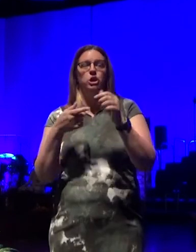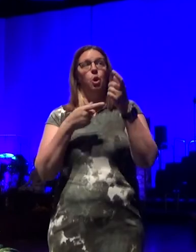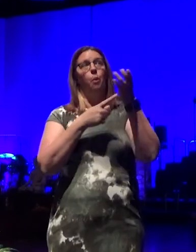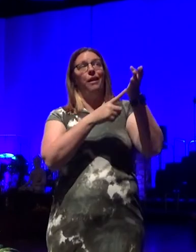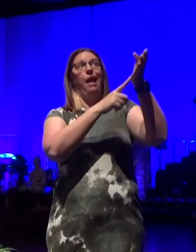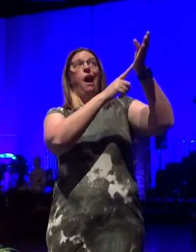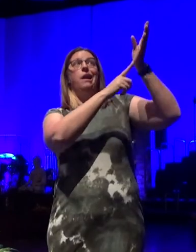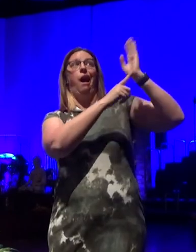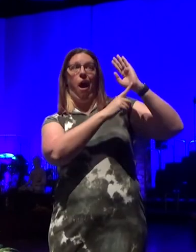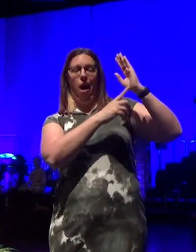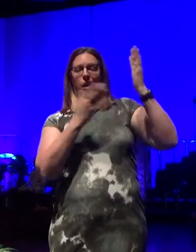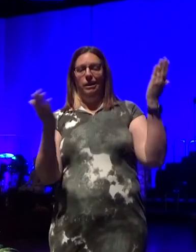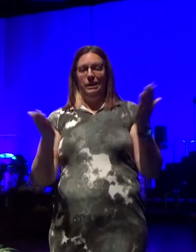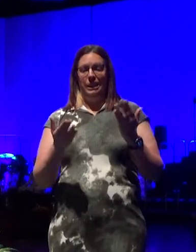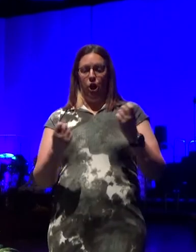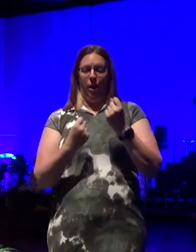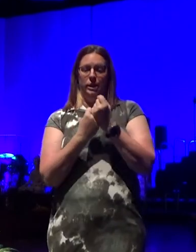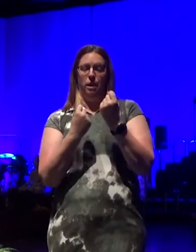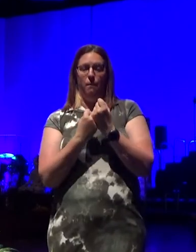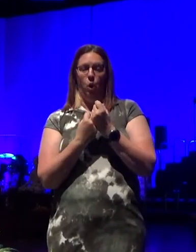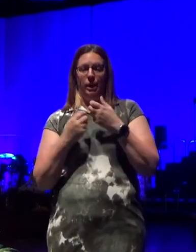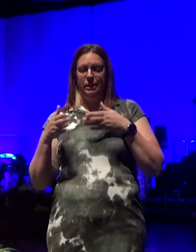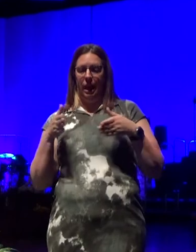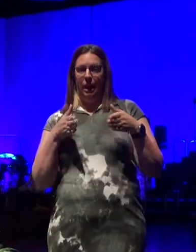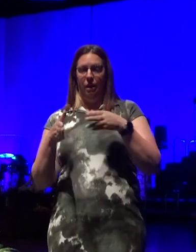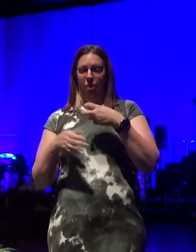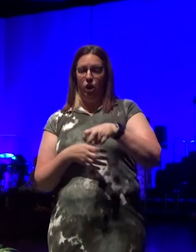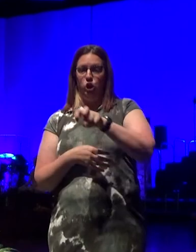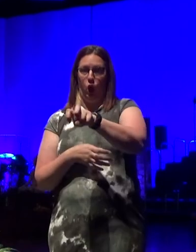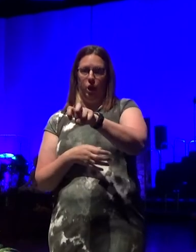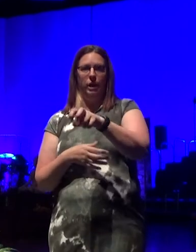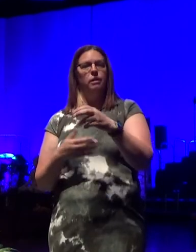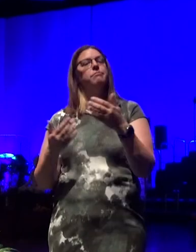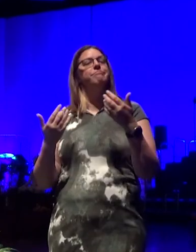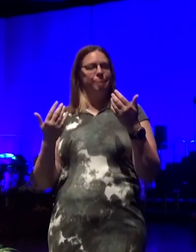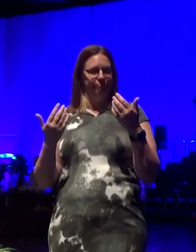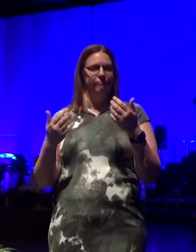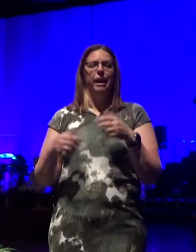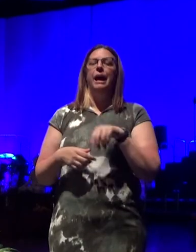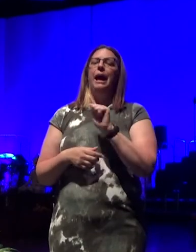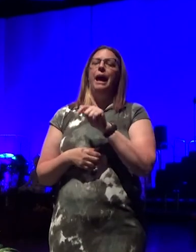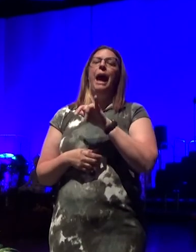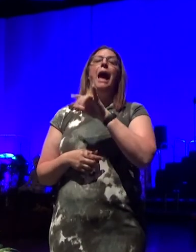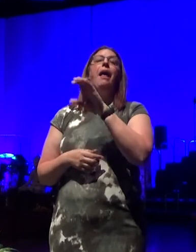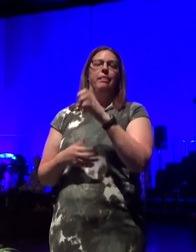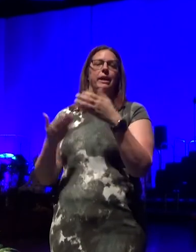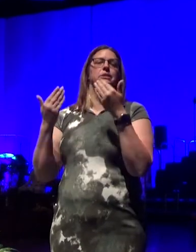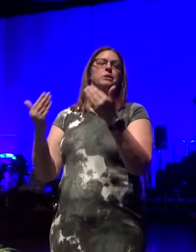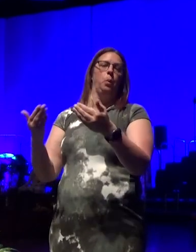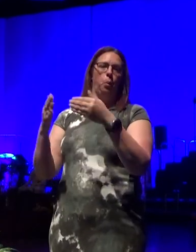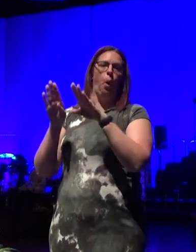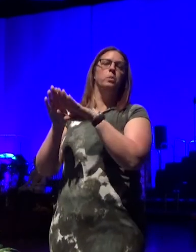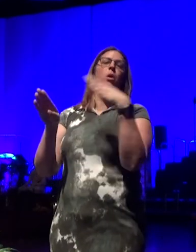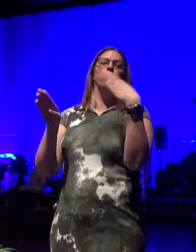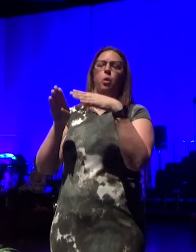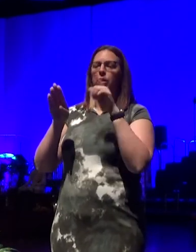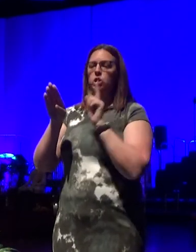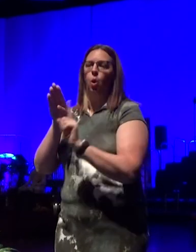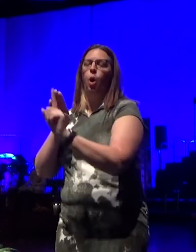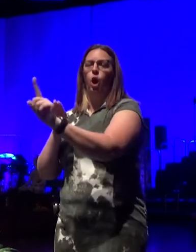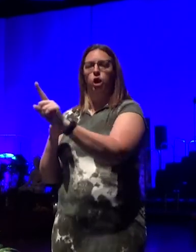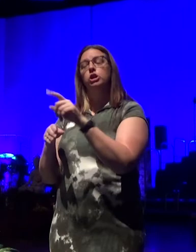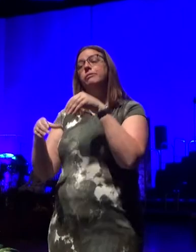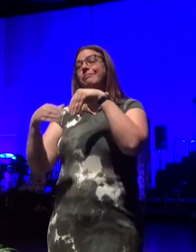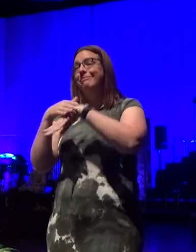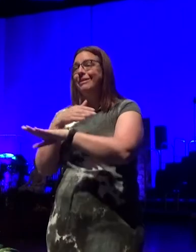in the journey. Alice makes it into Wonderland, and before too long, she now wants to get back home. And there's this other